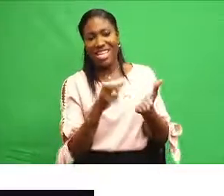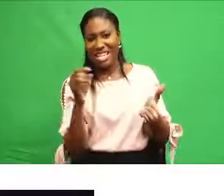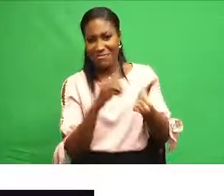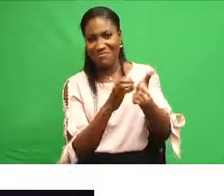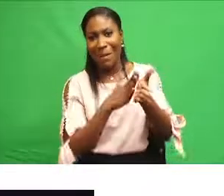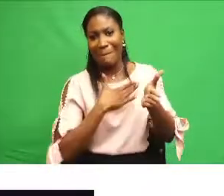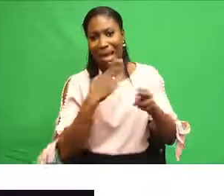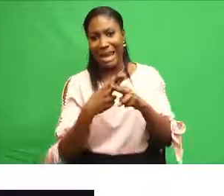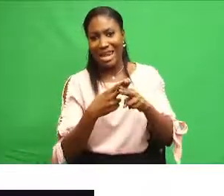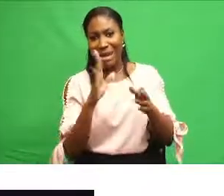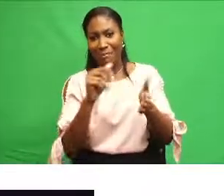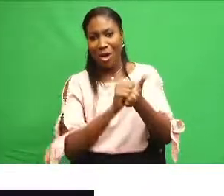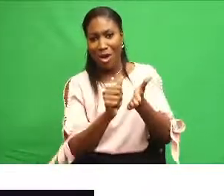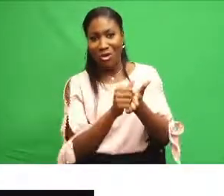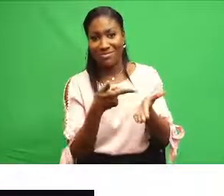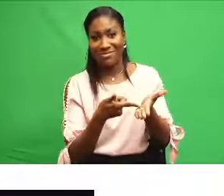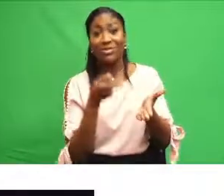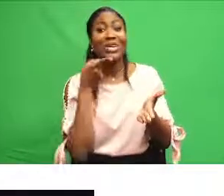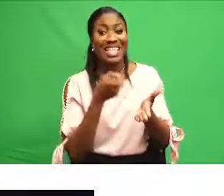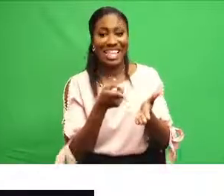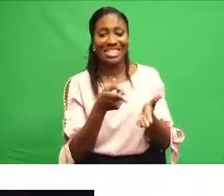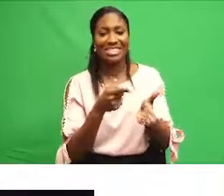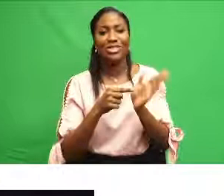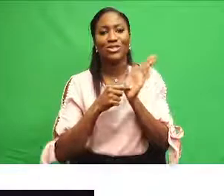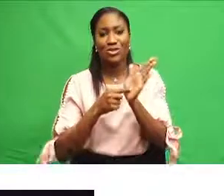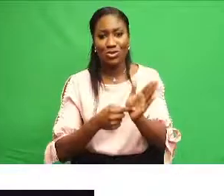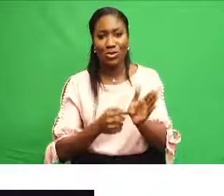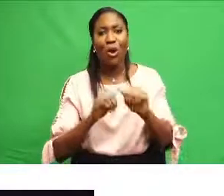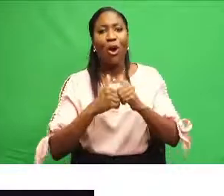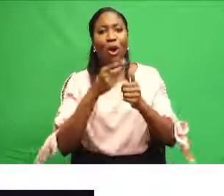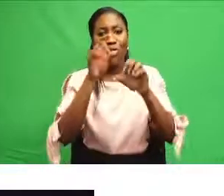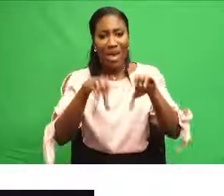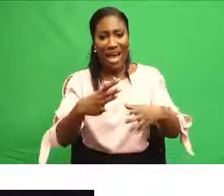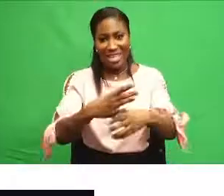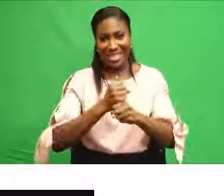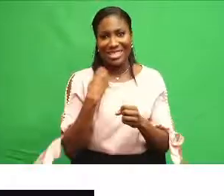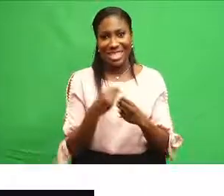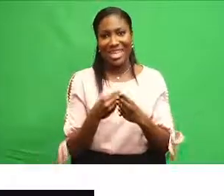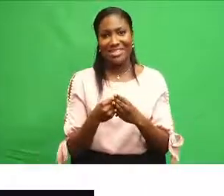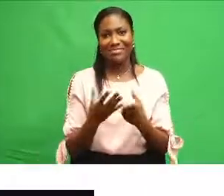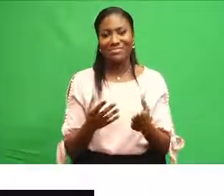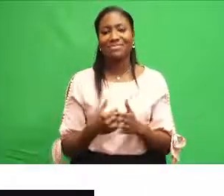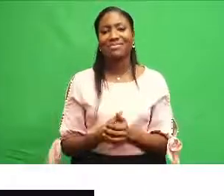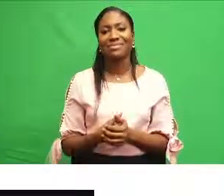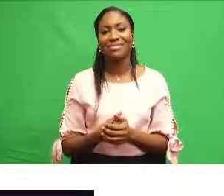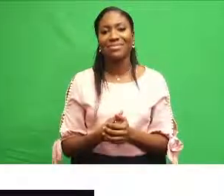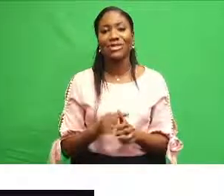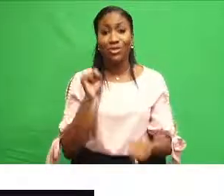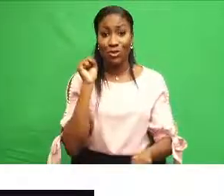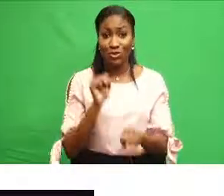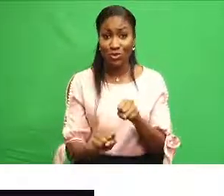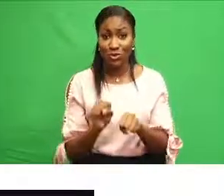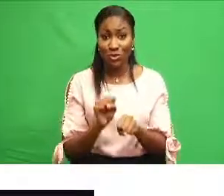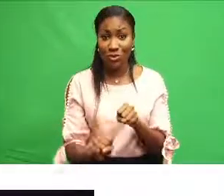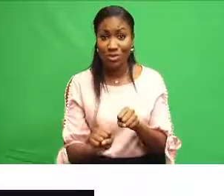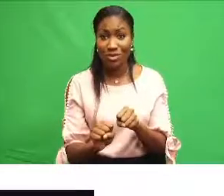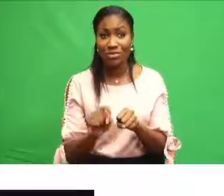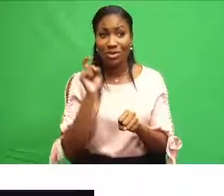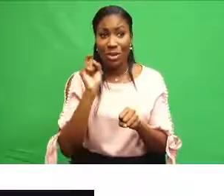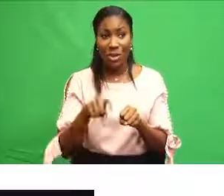way that you can provide liquidity. It takes no time. You go into the corporation, you carry necessary